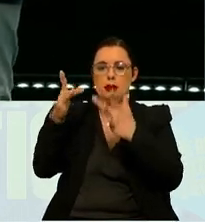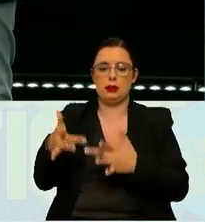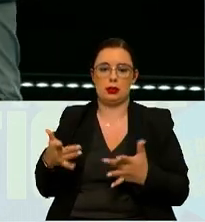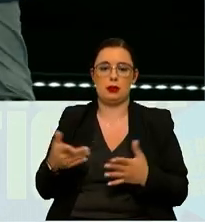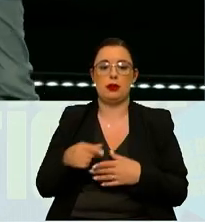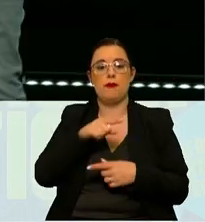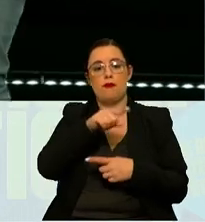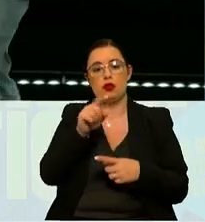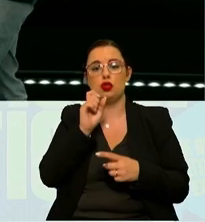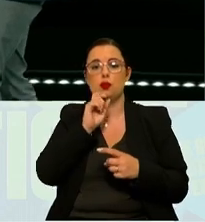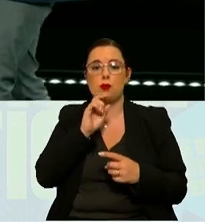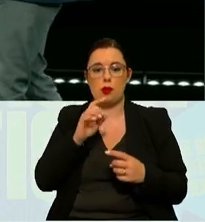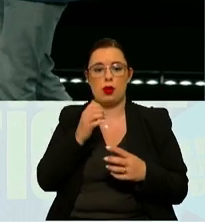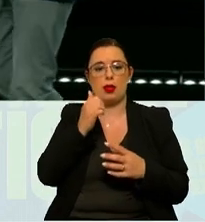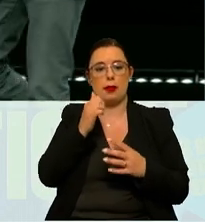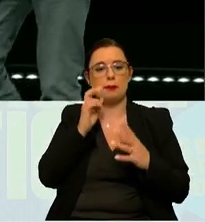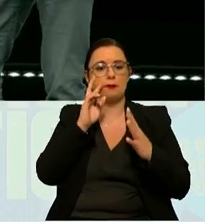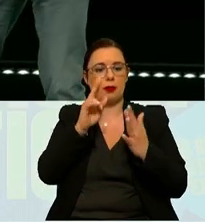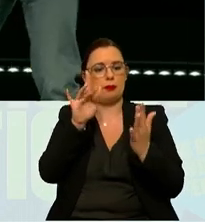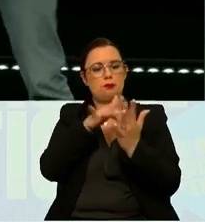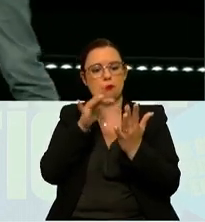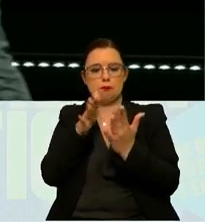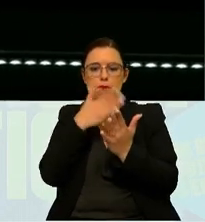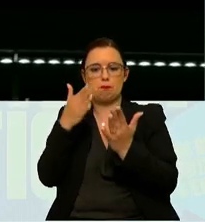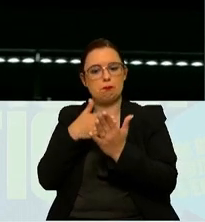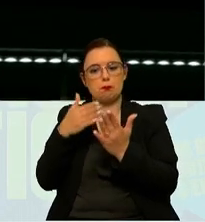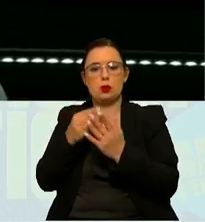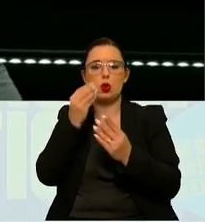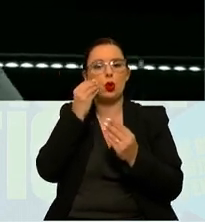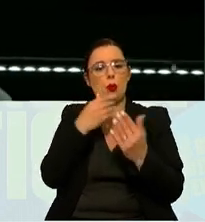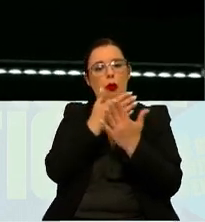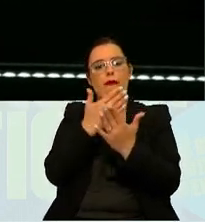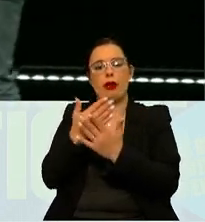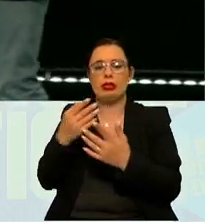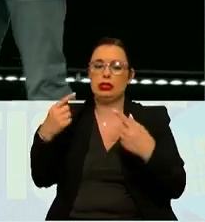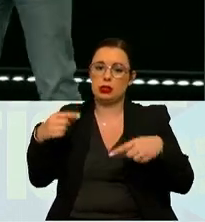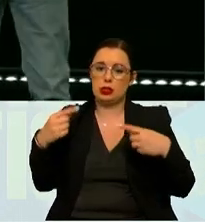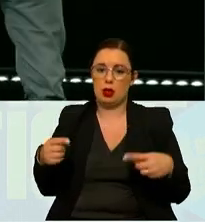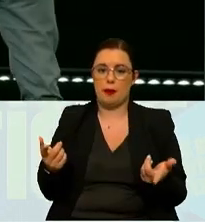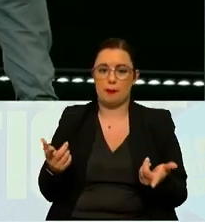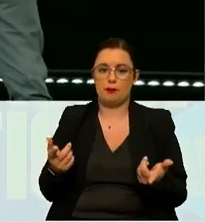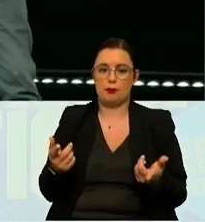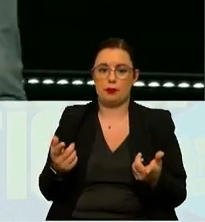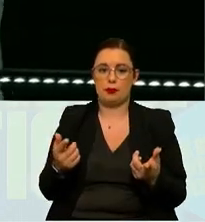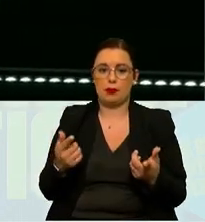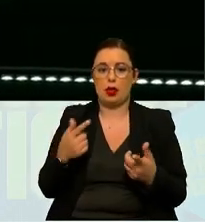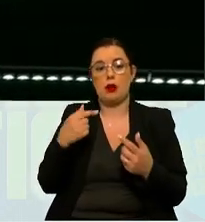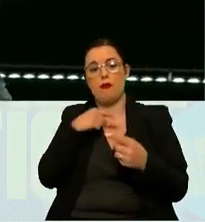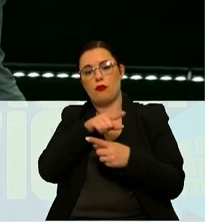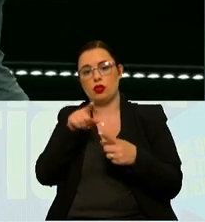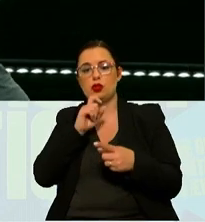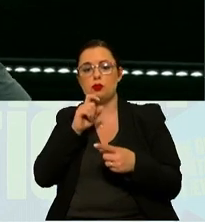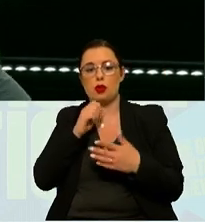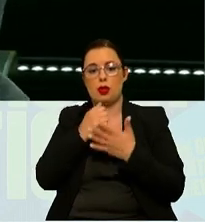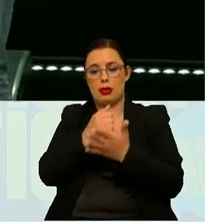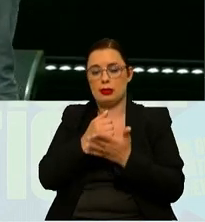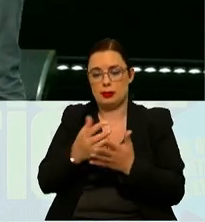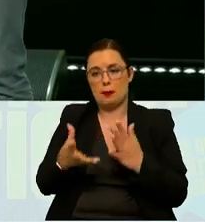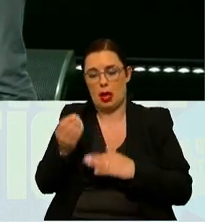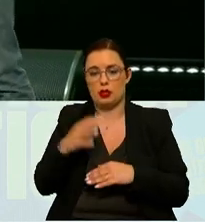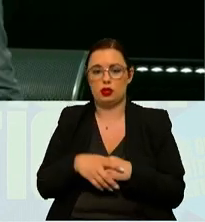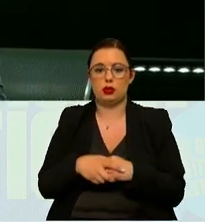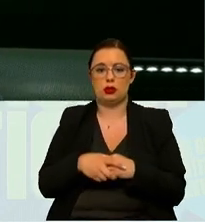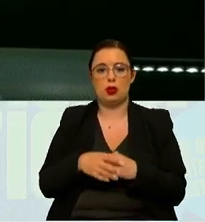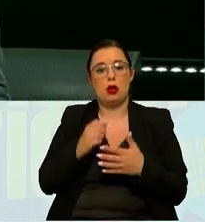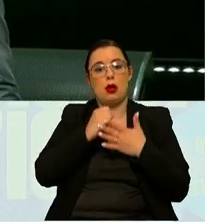you can generate content on the fly to guide them through your offerings and provide a more human, more assistive,